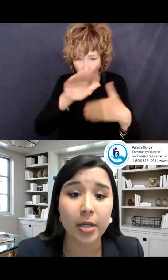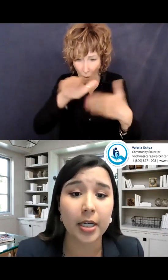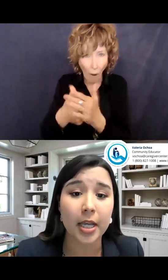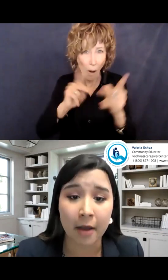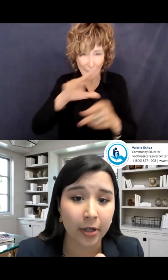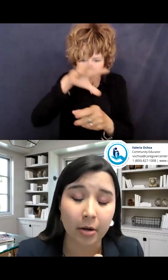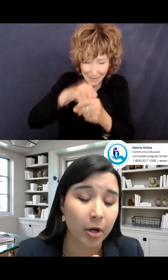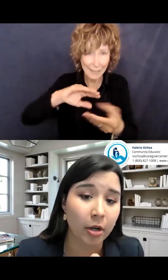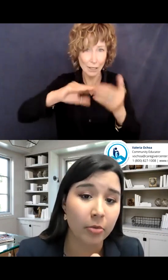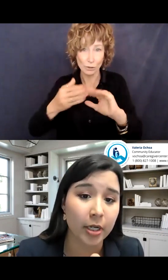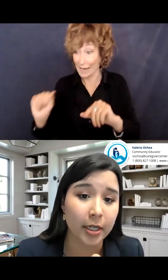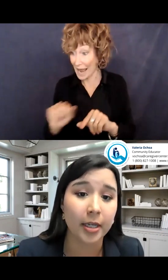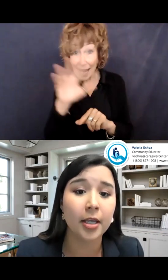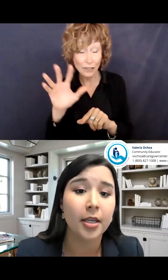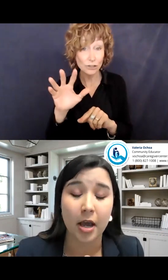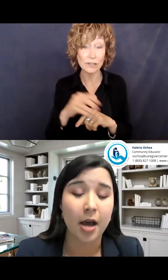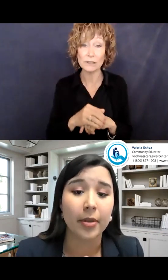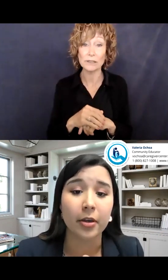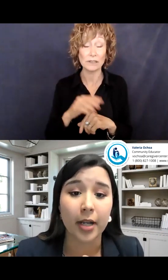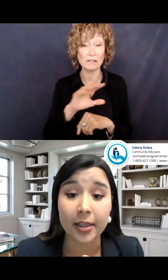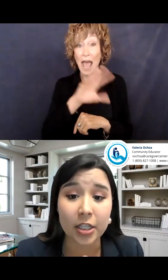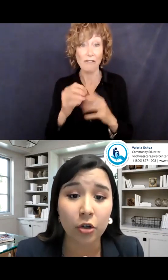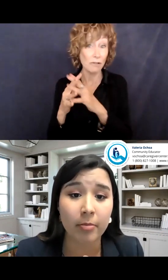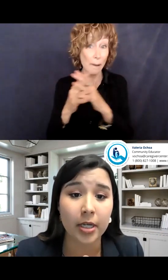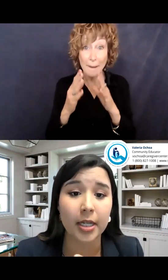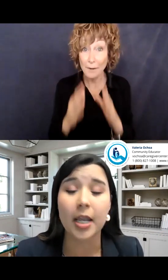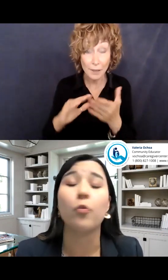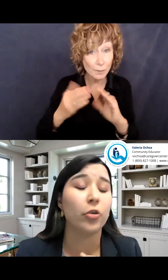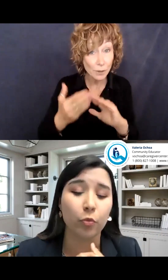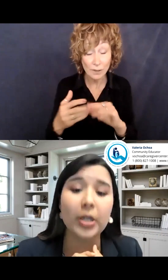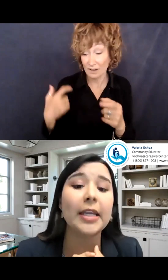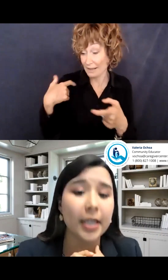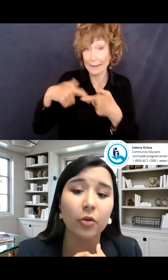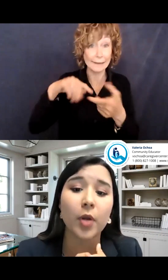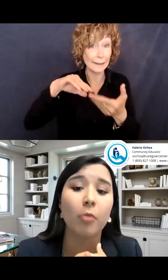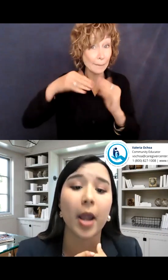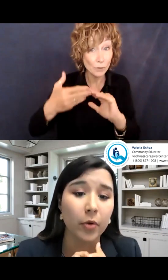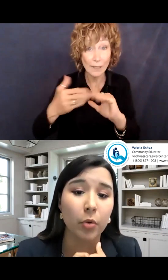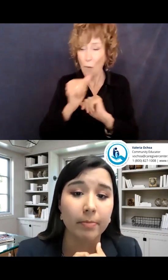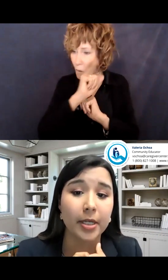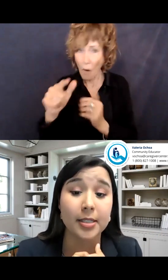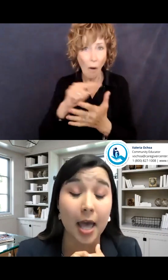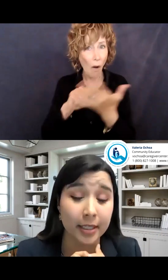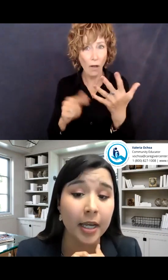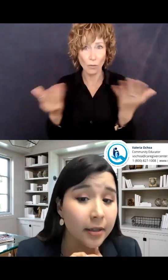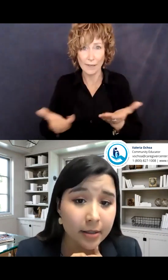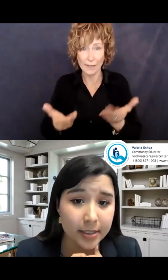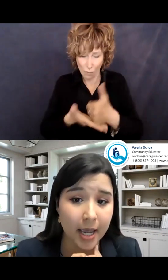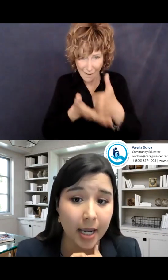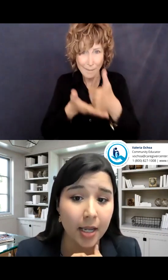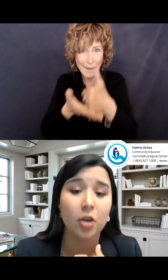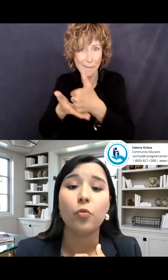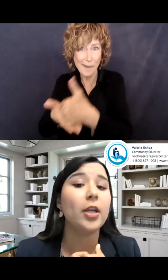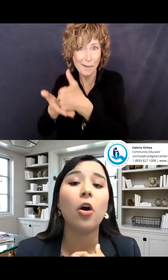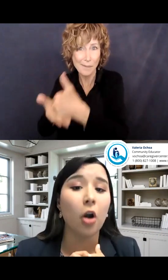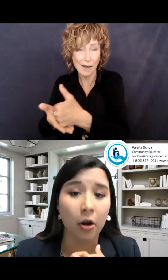Asian community, African American community, the Latino community. We're really here to help everyone, because at the end of the